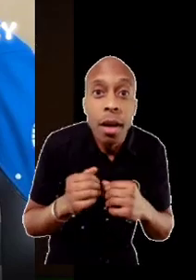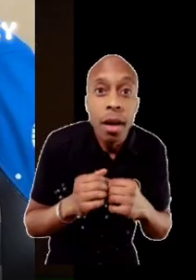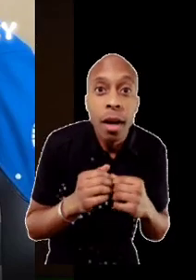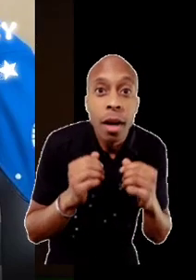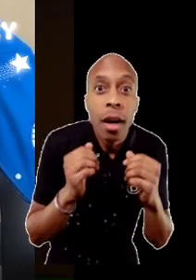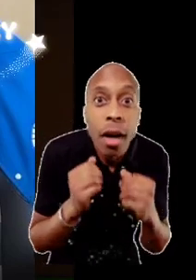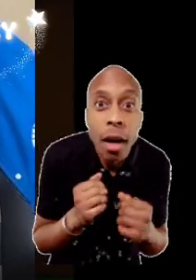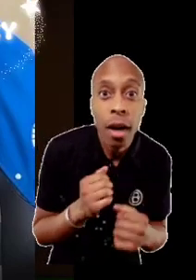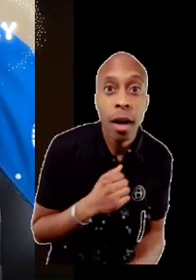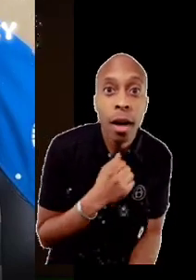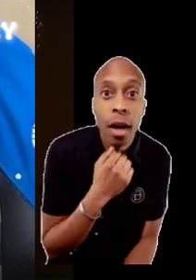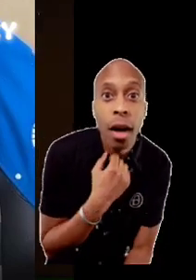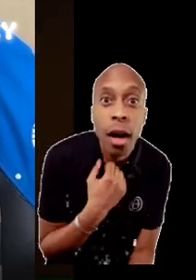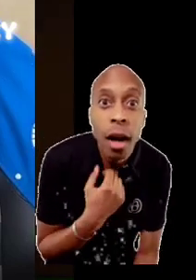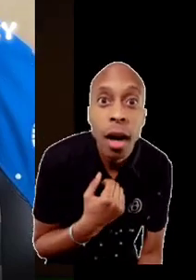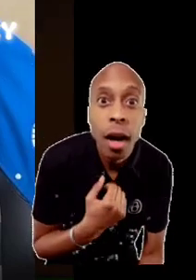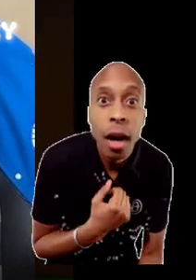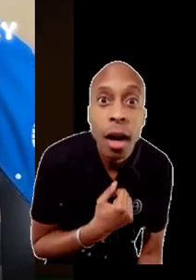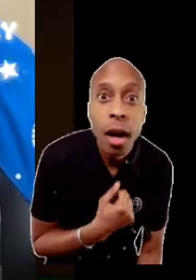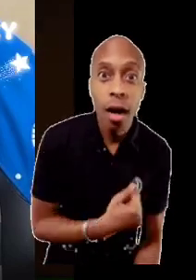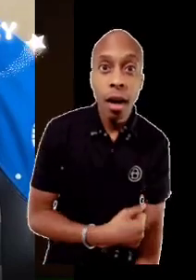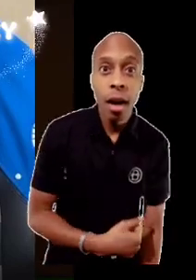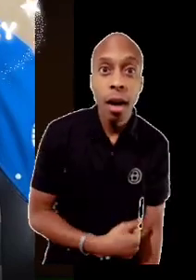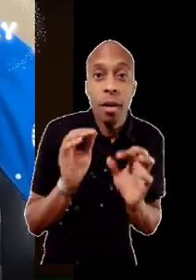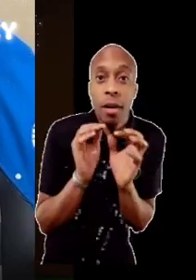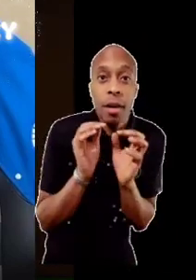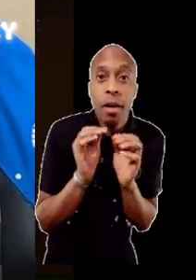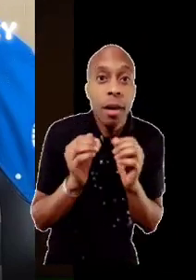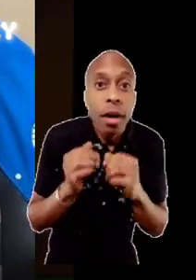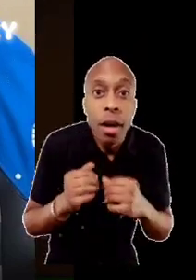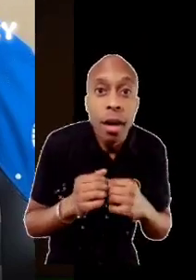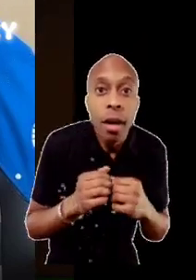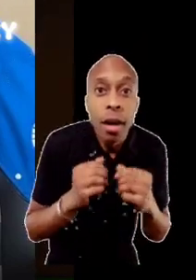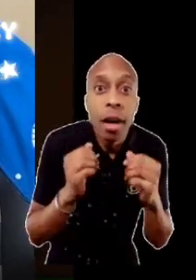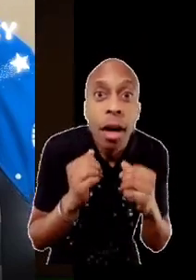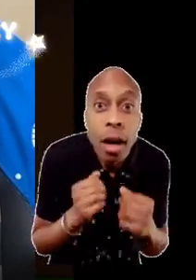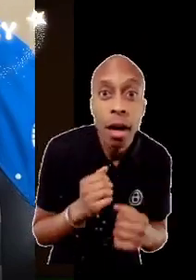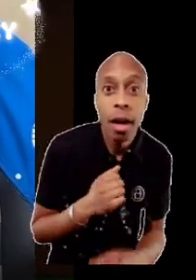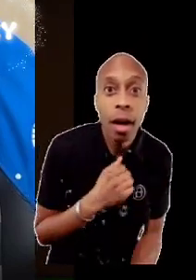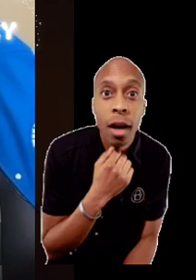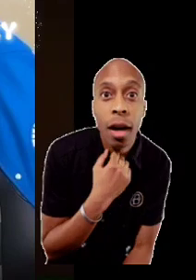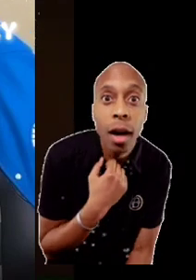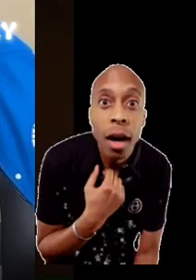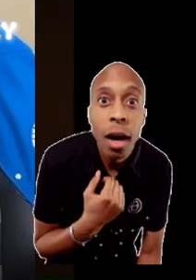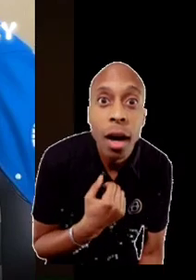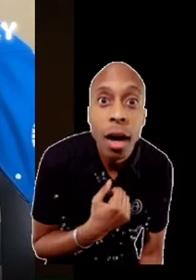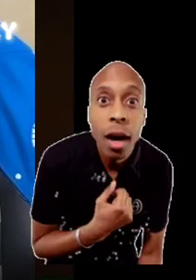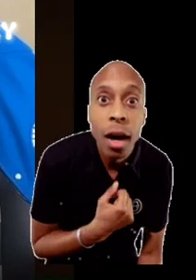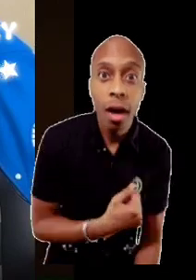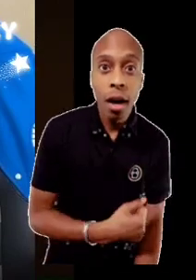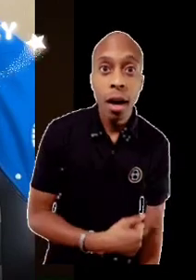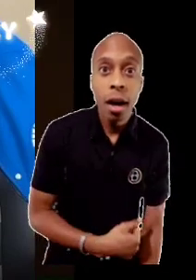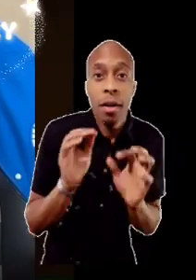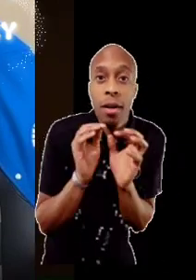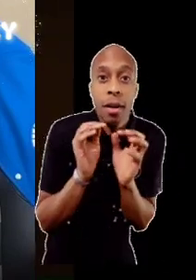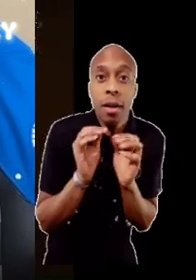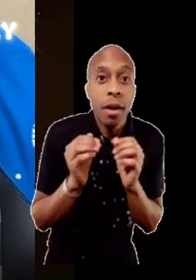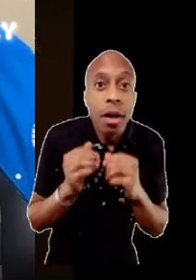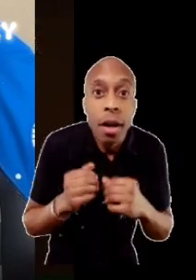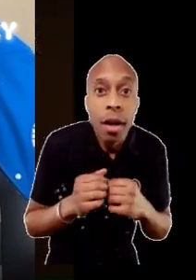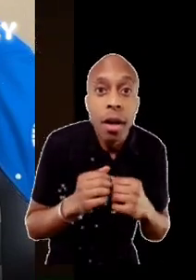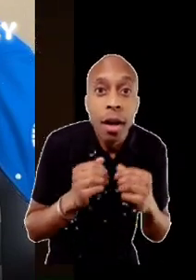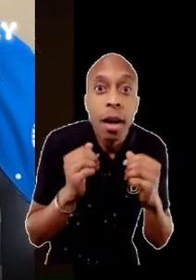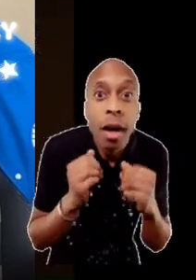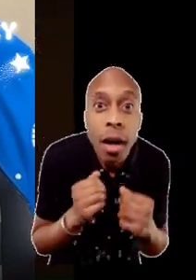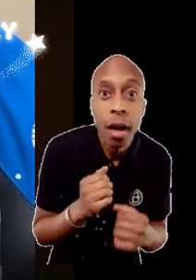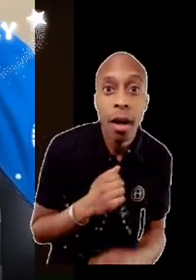there on your page, eh? Oh, God love me the way I am. You have a problem with the Lord. You understand me? And